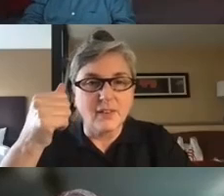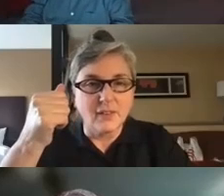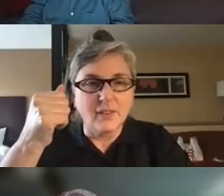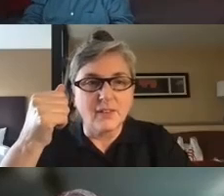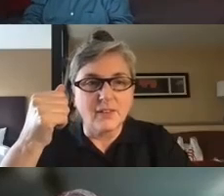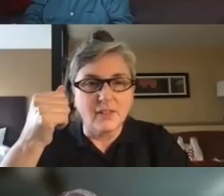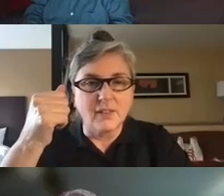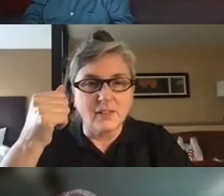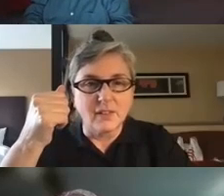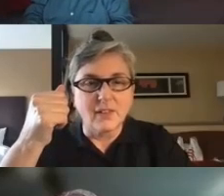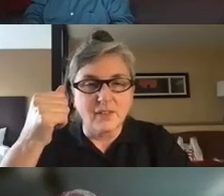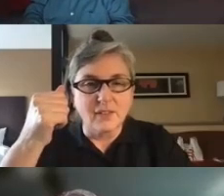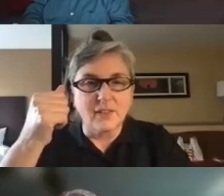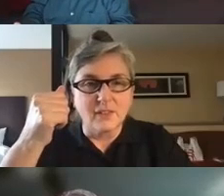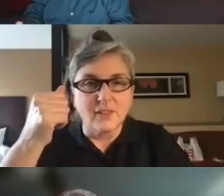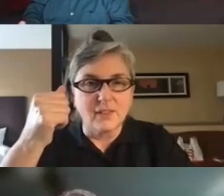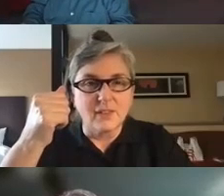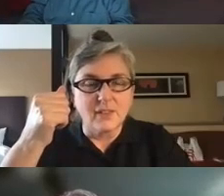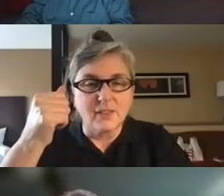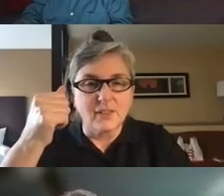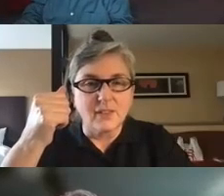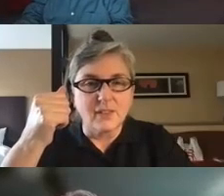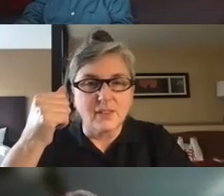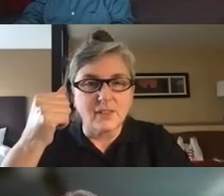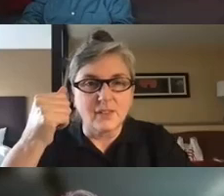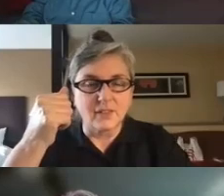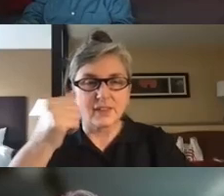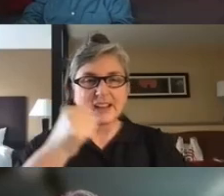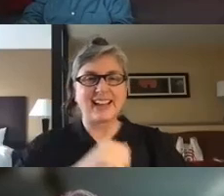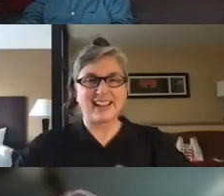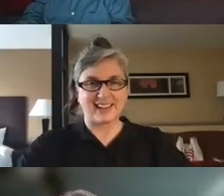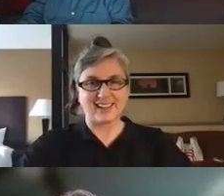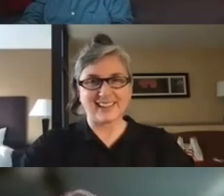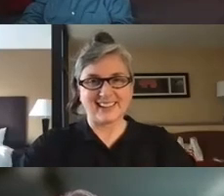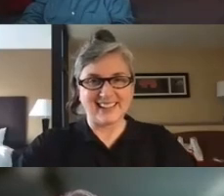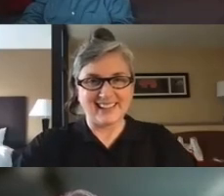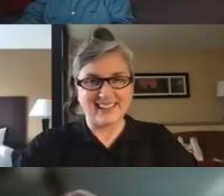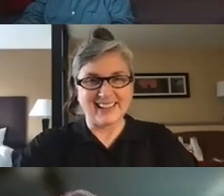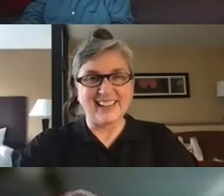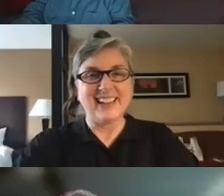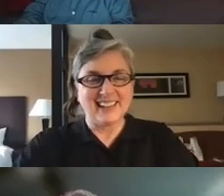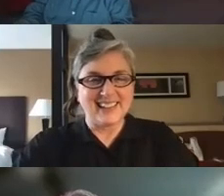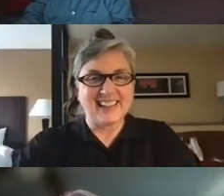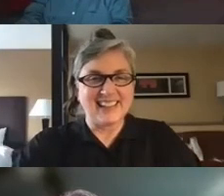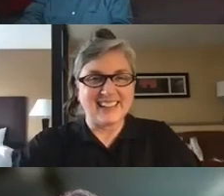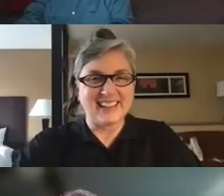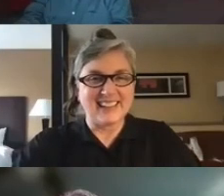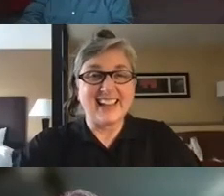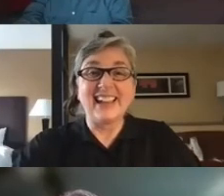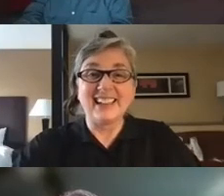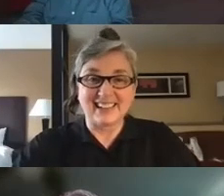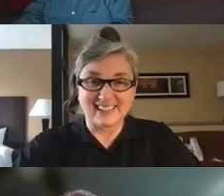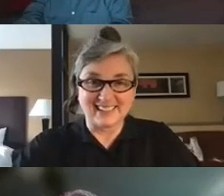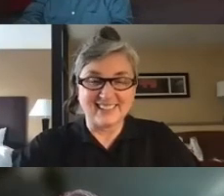show them how to do it. And they say, well, I got this too much on my phone and they don't know how to do it. We